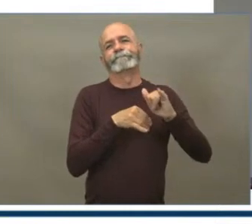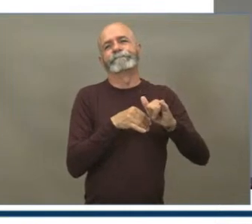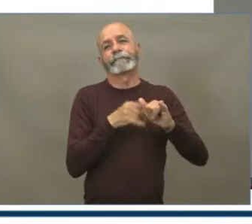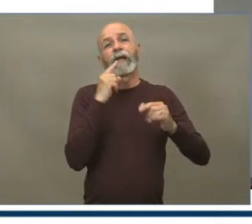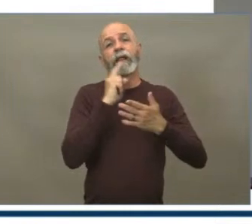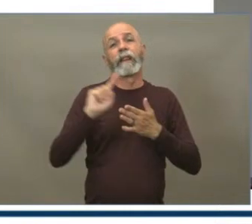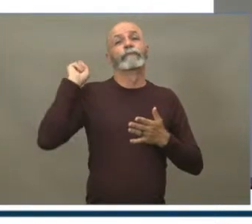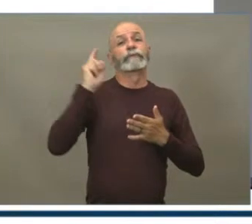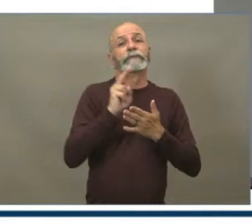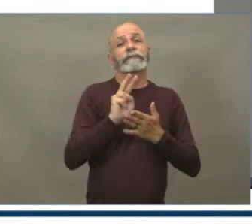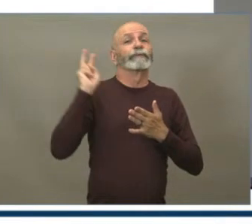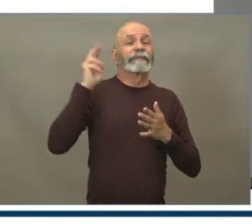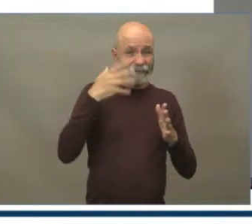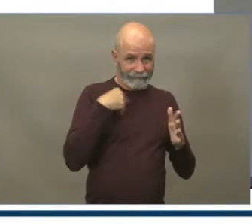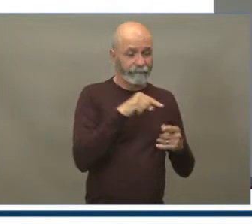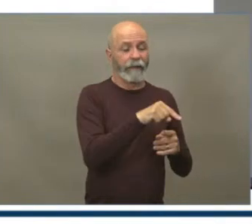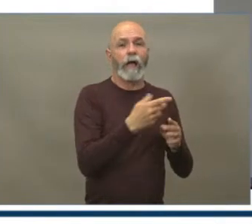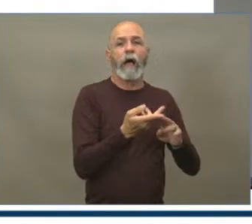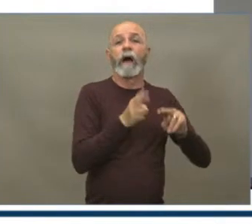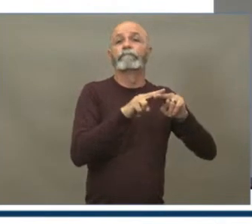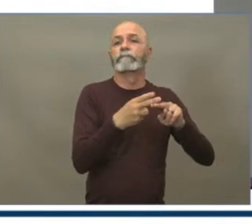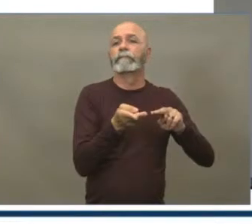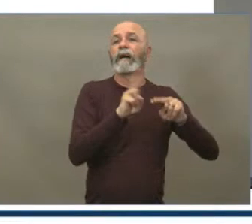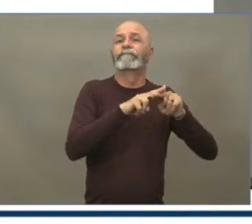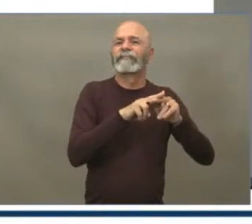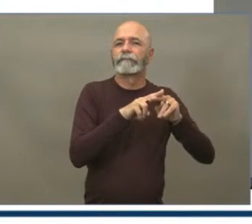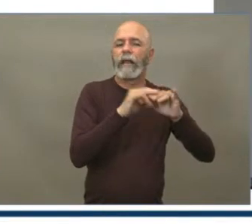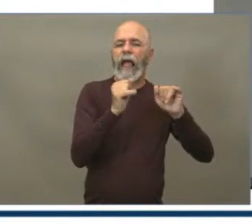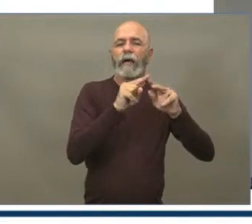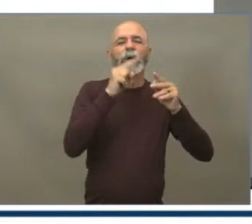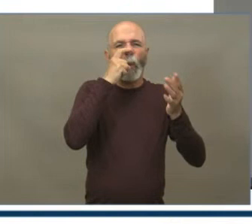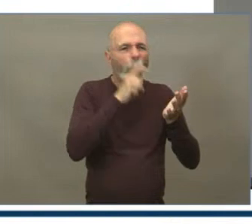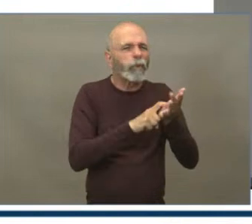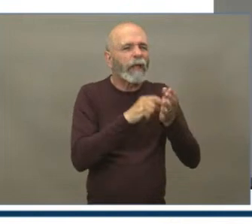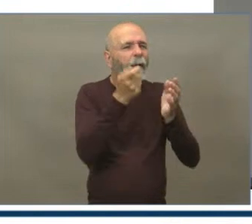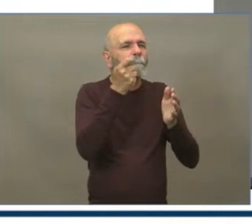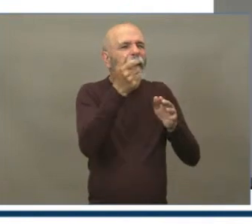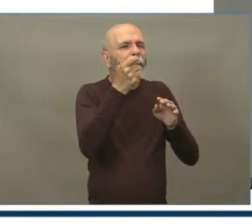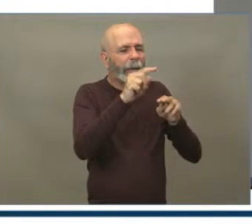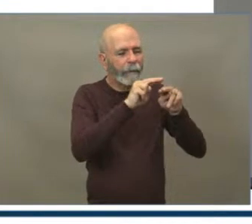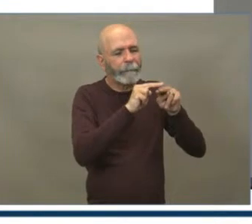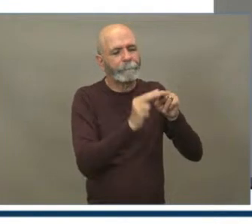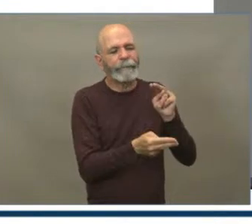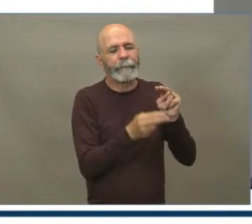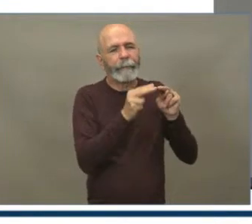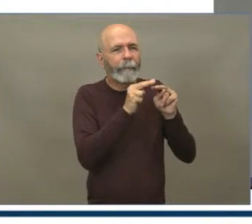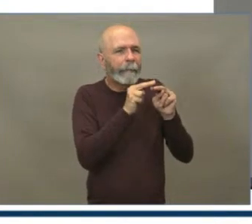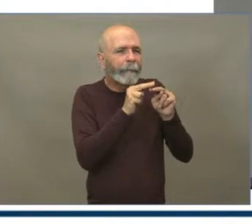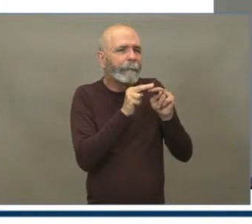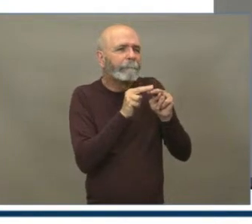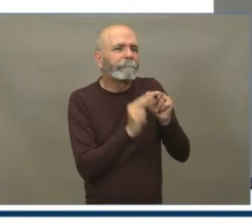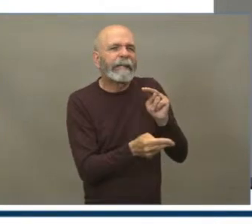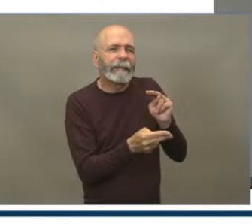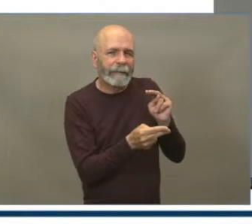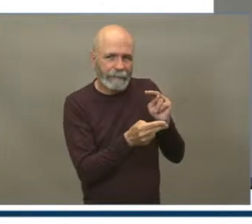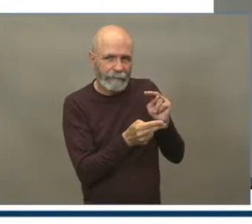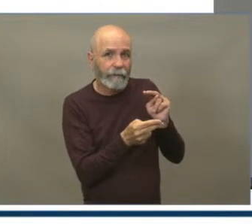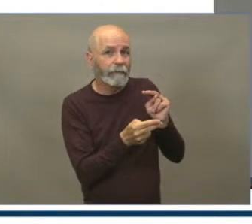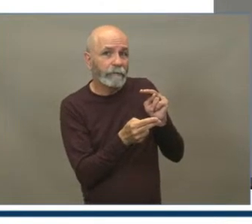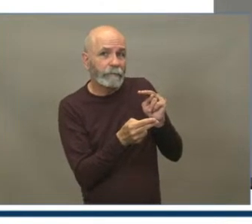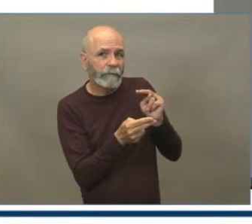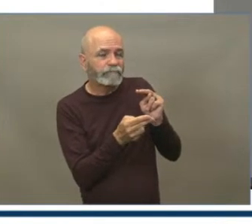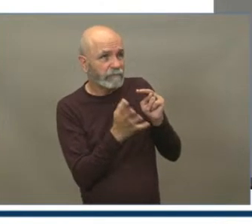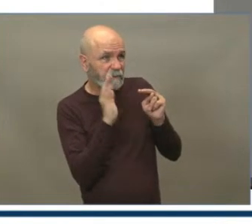is coming down on a slow but regular basis. What it means to me is that we are headed in the right direction,